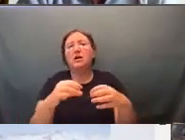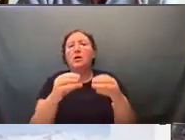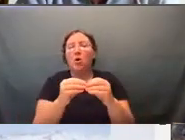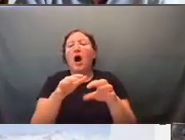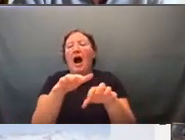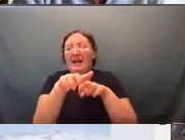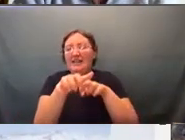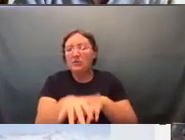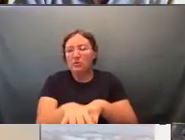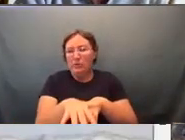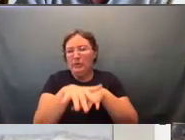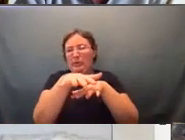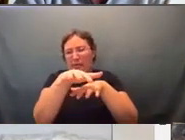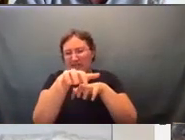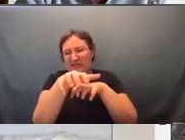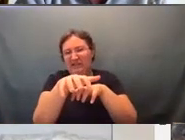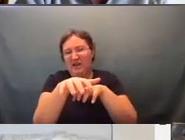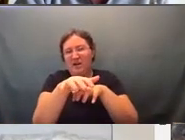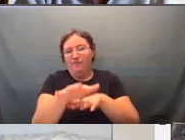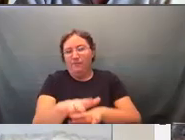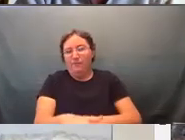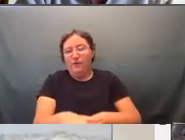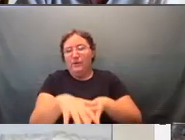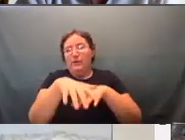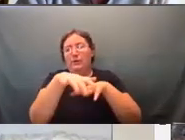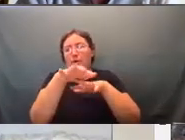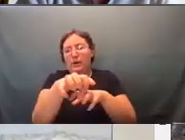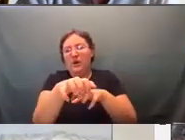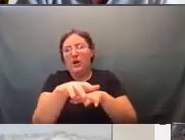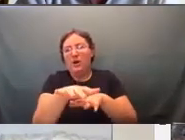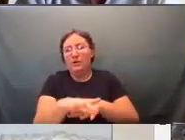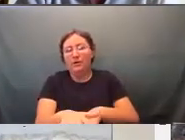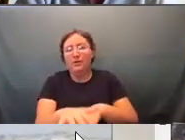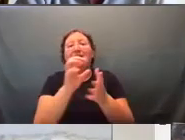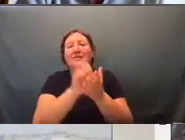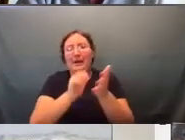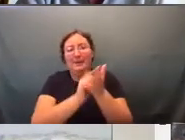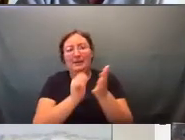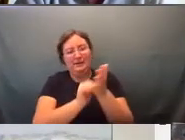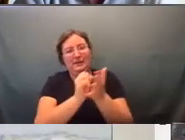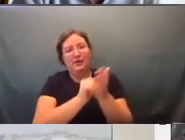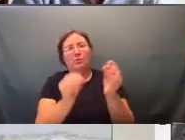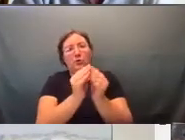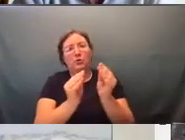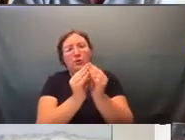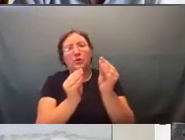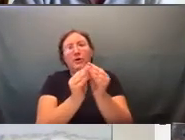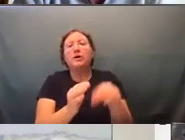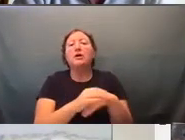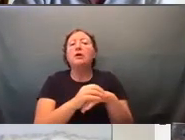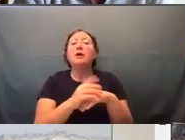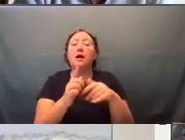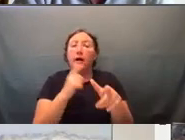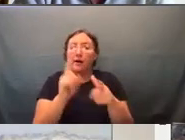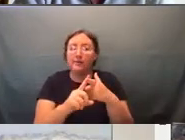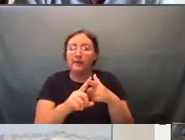that fill this up. The ice and the water add to that erosion of these valleys. And all of a sudden, we see just